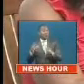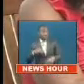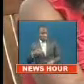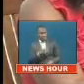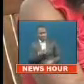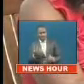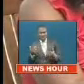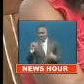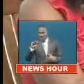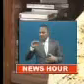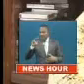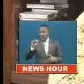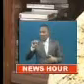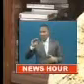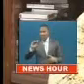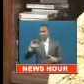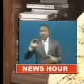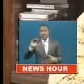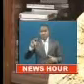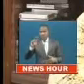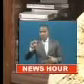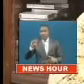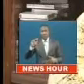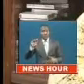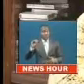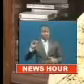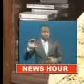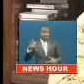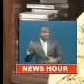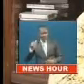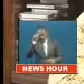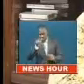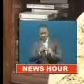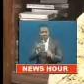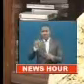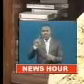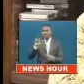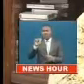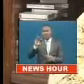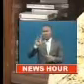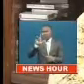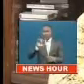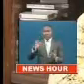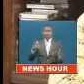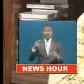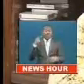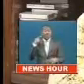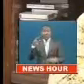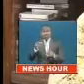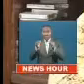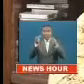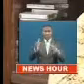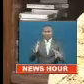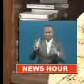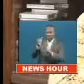accuracy of journalists' reports. In Tamale, Radio Justice was vandalized. In Wa, the police stormed a radio station to pick up